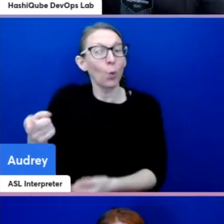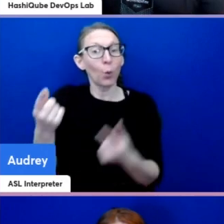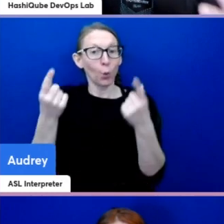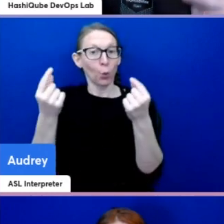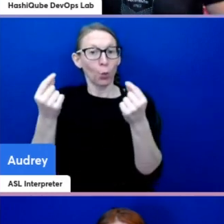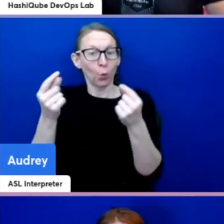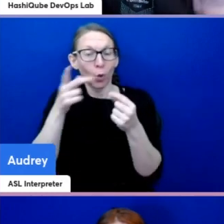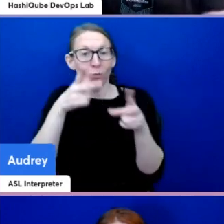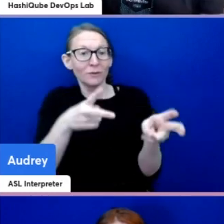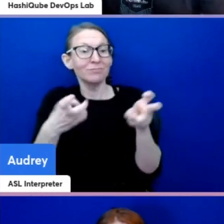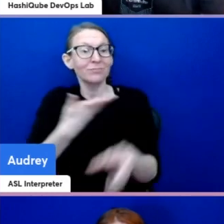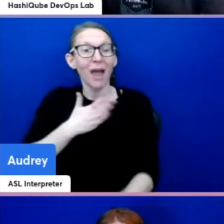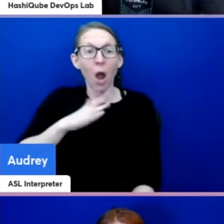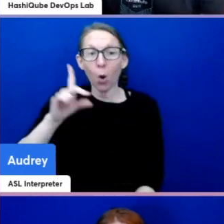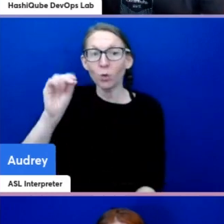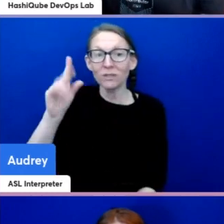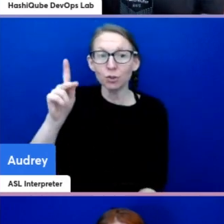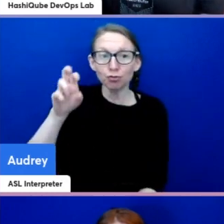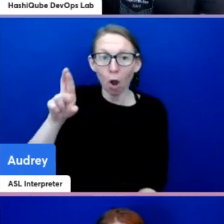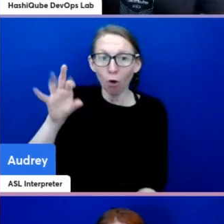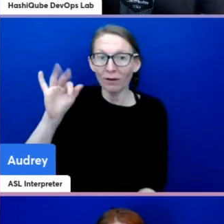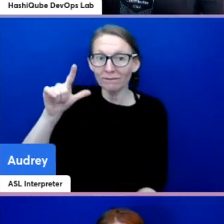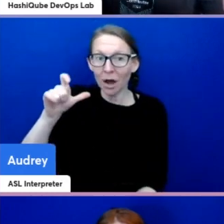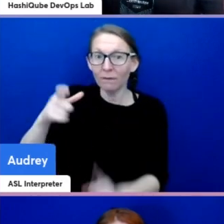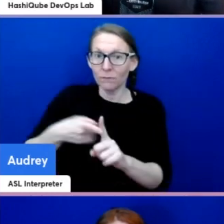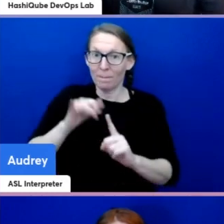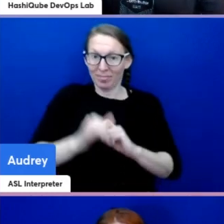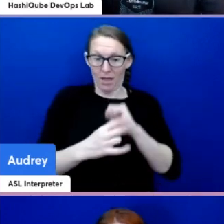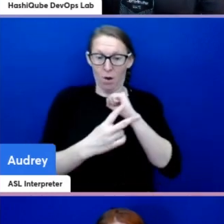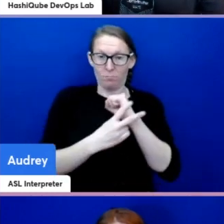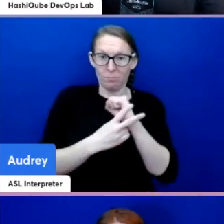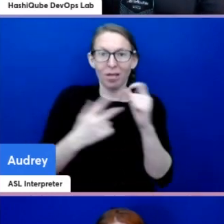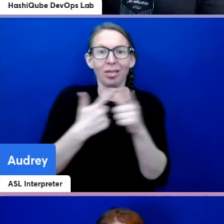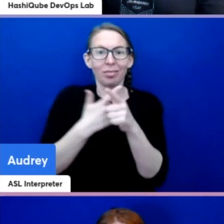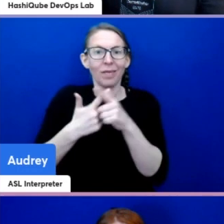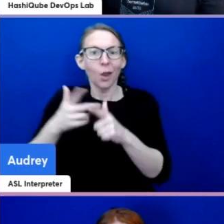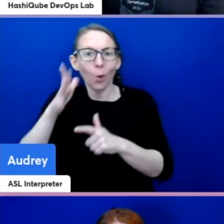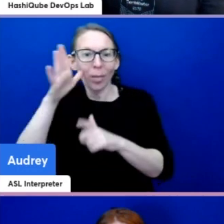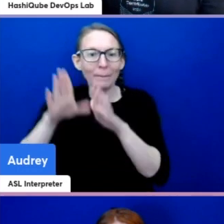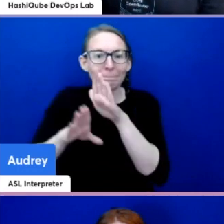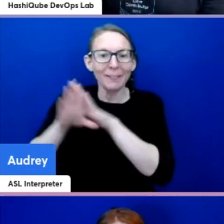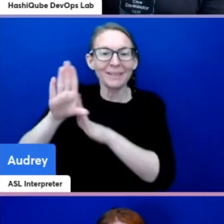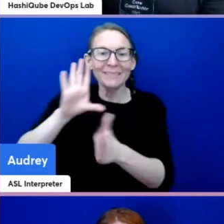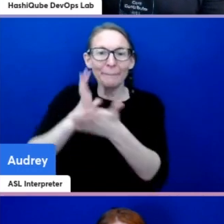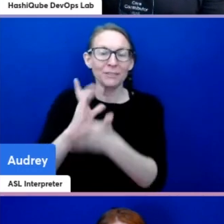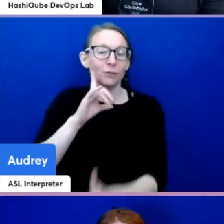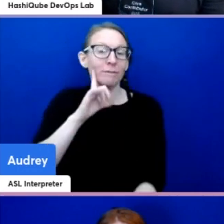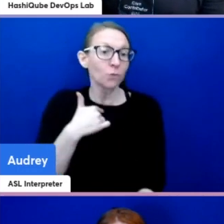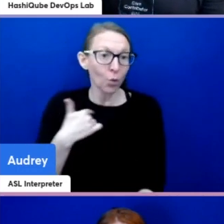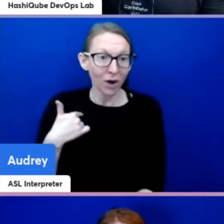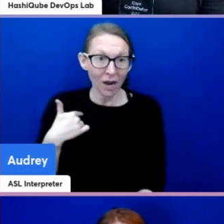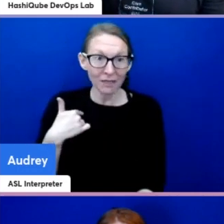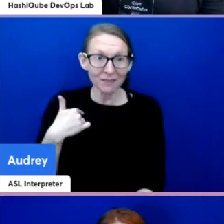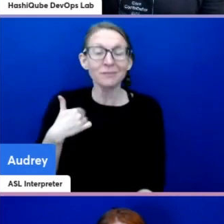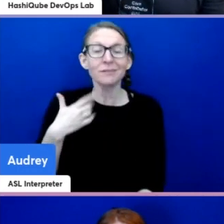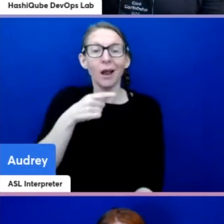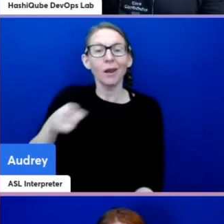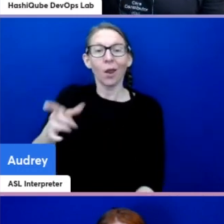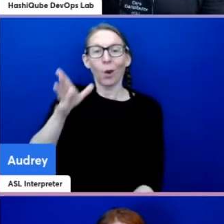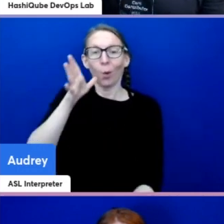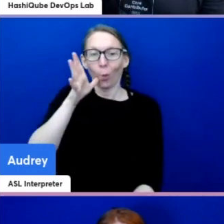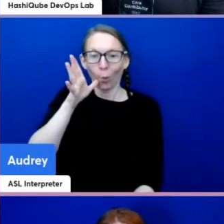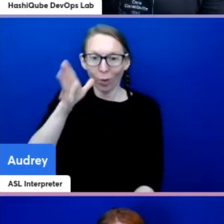Docker file in this repository, and it will build an image for us. And it will